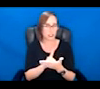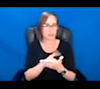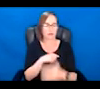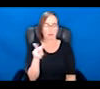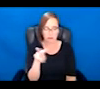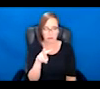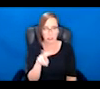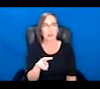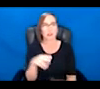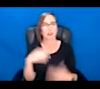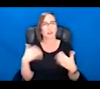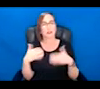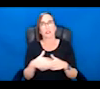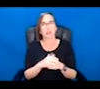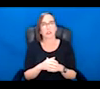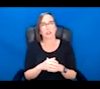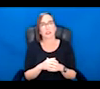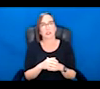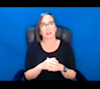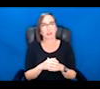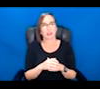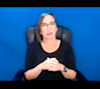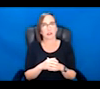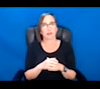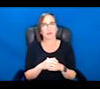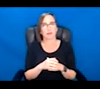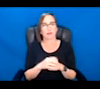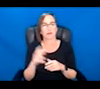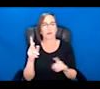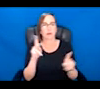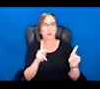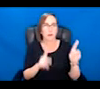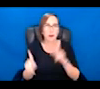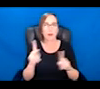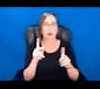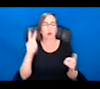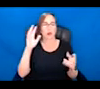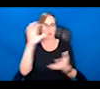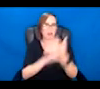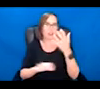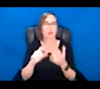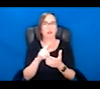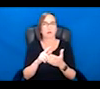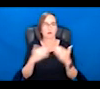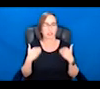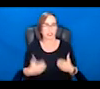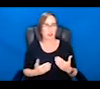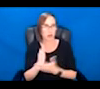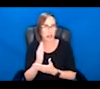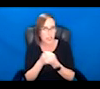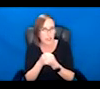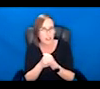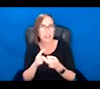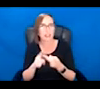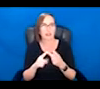climate change was from the conception of our own constituency of what a civil rights advocacy